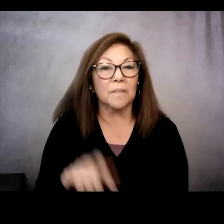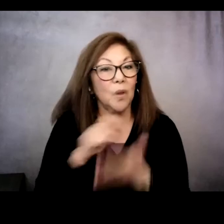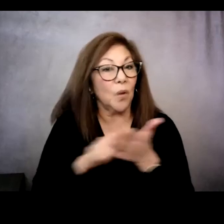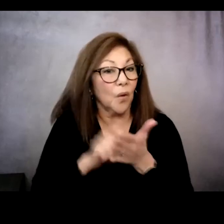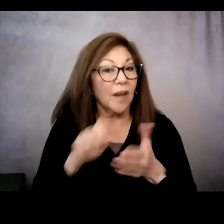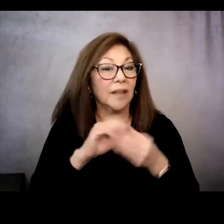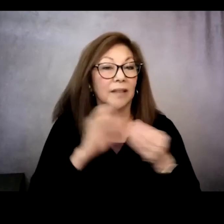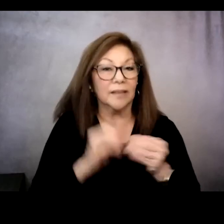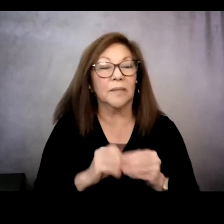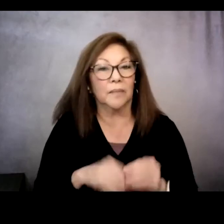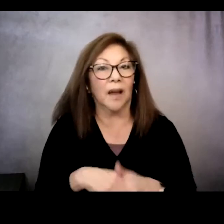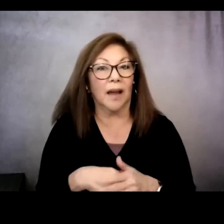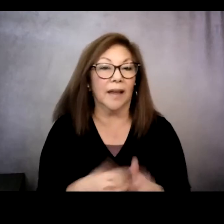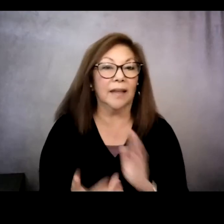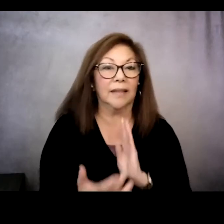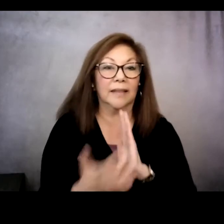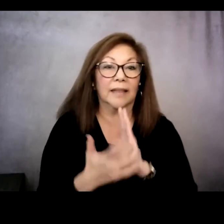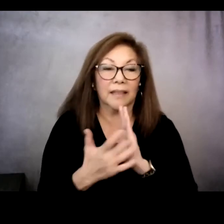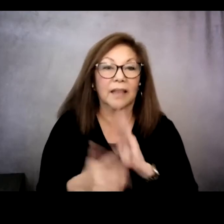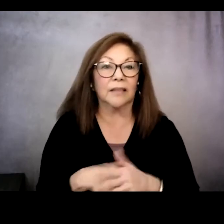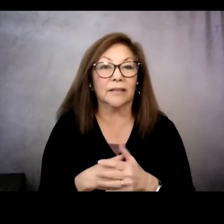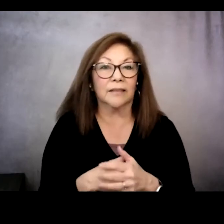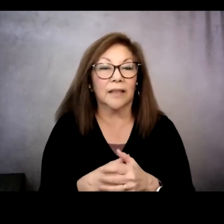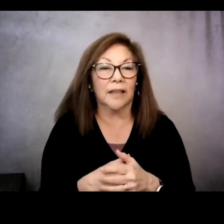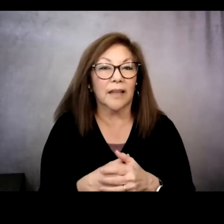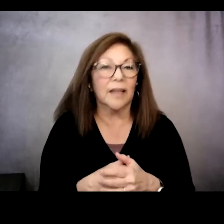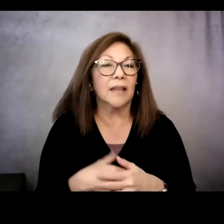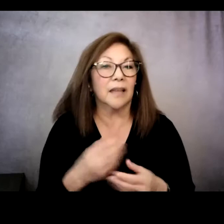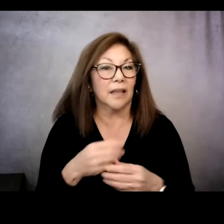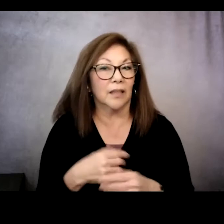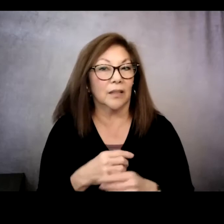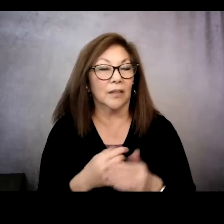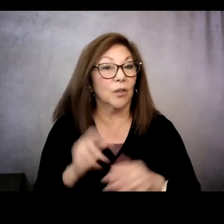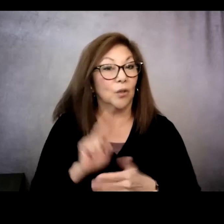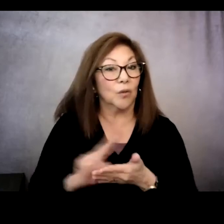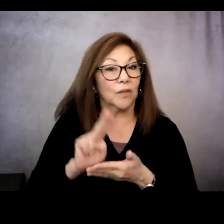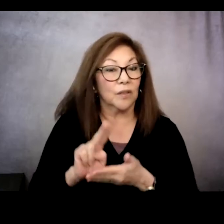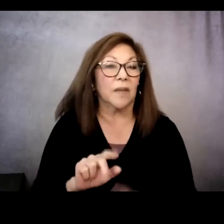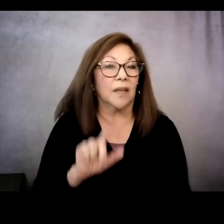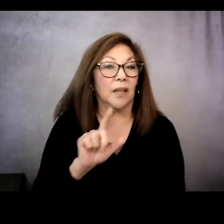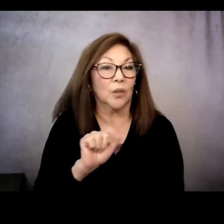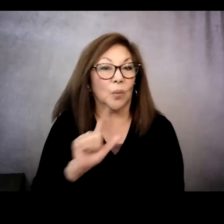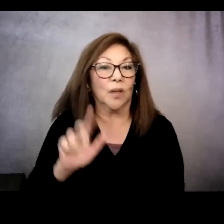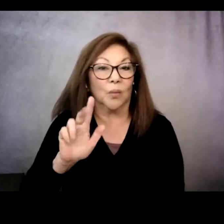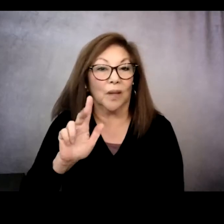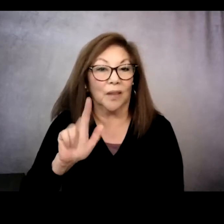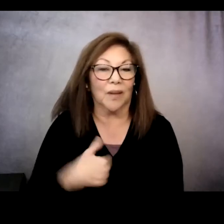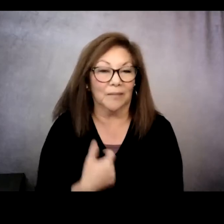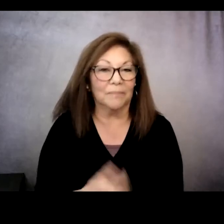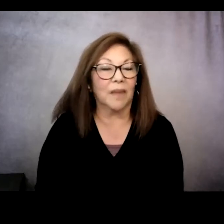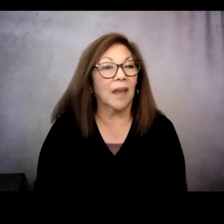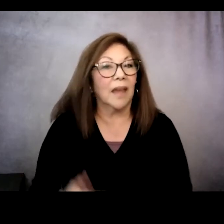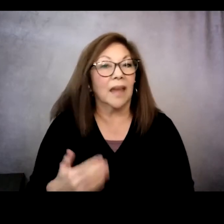reissued by Texas Tech University Press and DVAN in spring of 2023. Thank you all again so